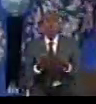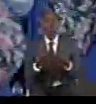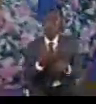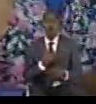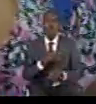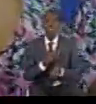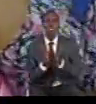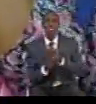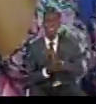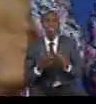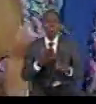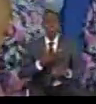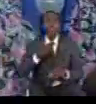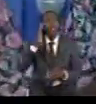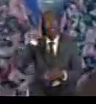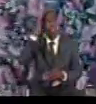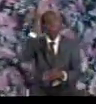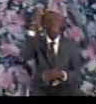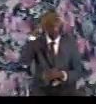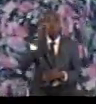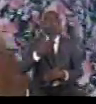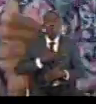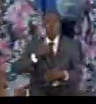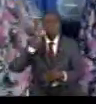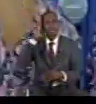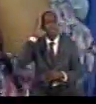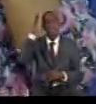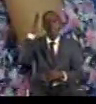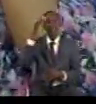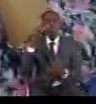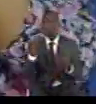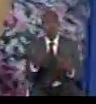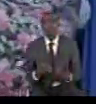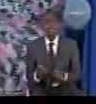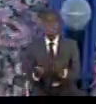today. Come and change our destiny.